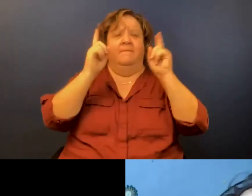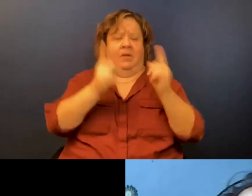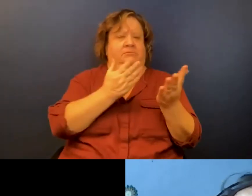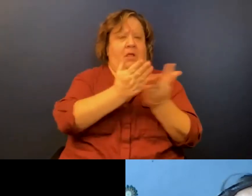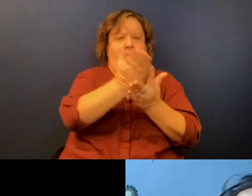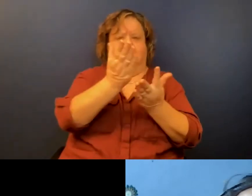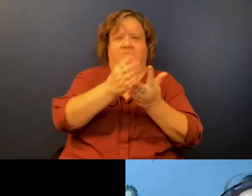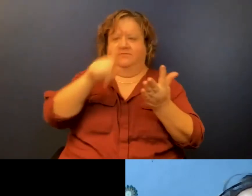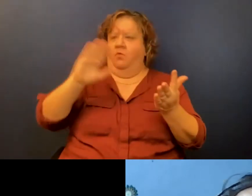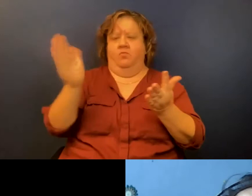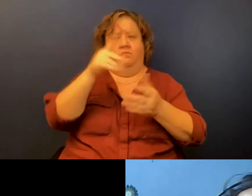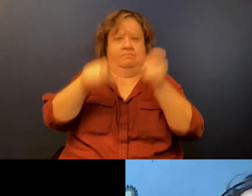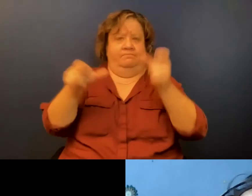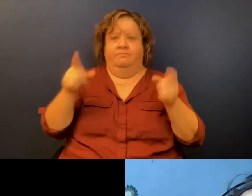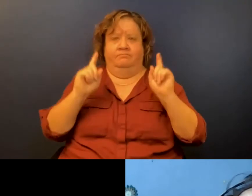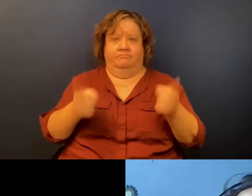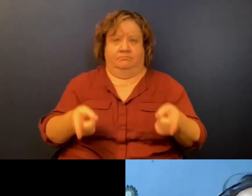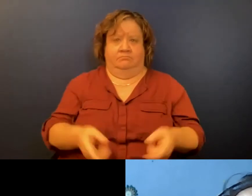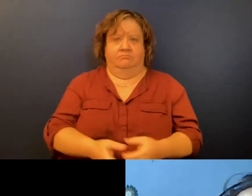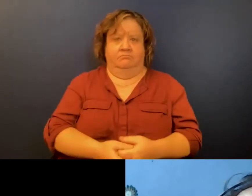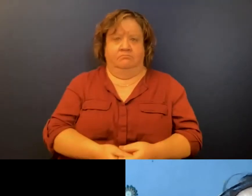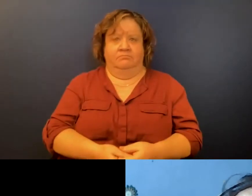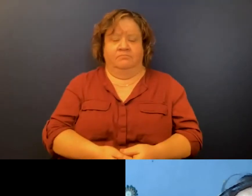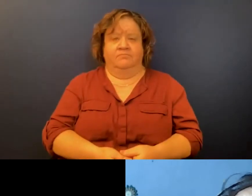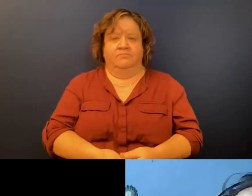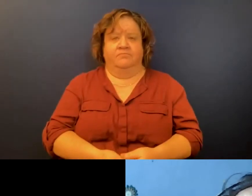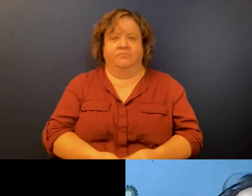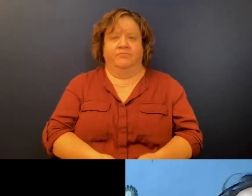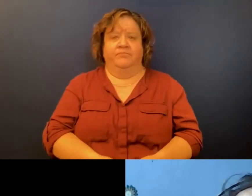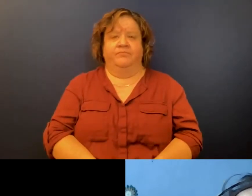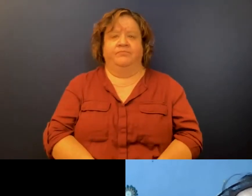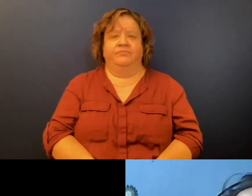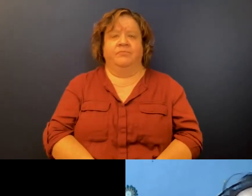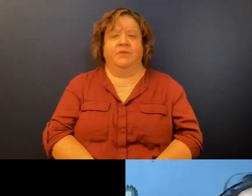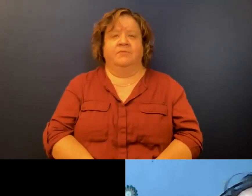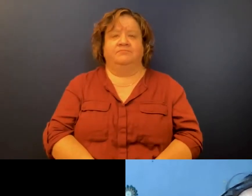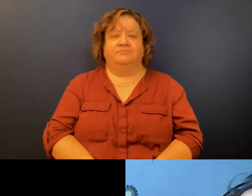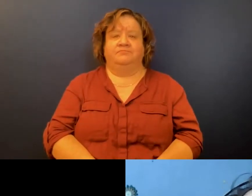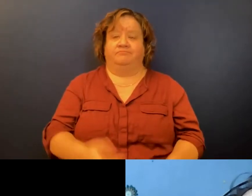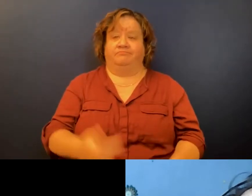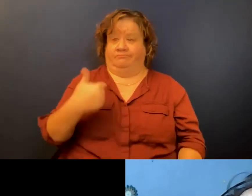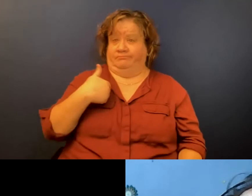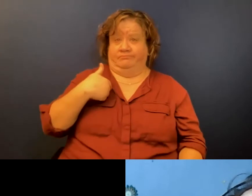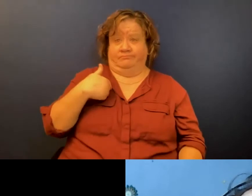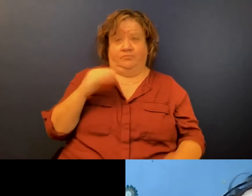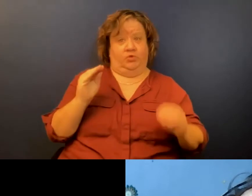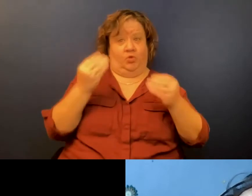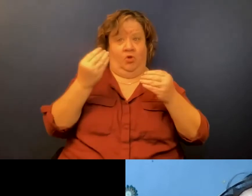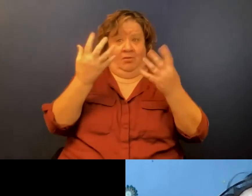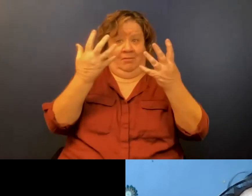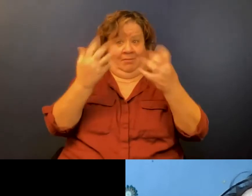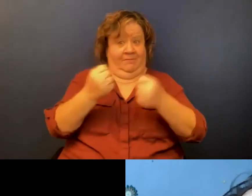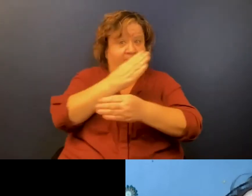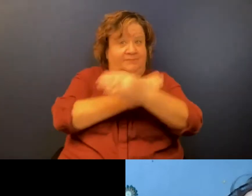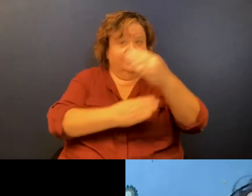enjoyment of all types. For us, disabled youth, to have a universal